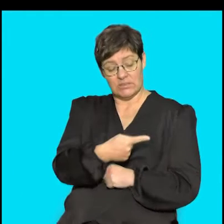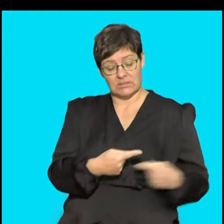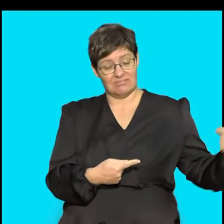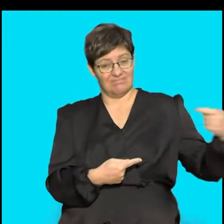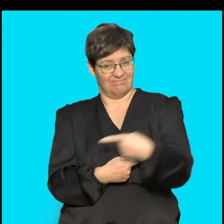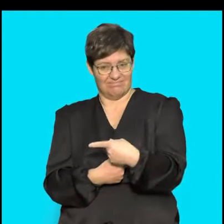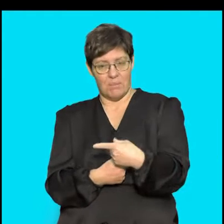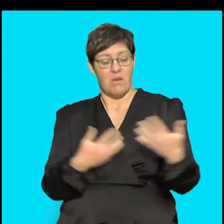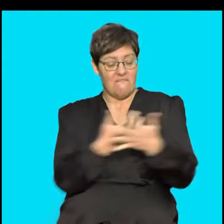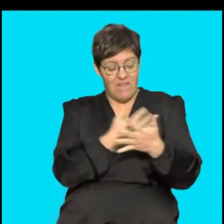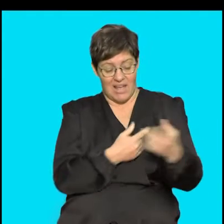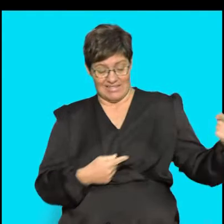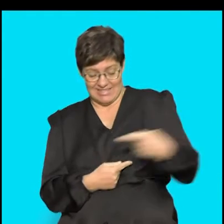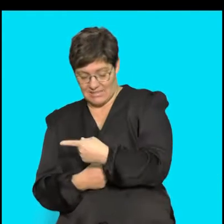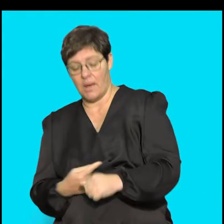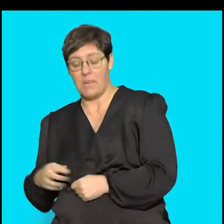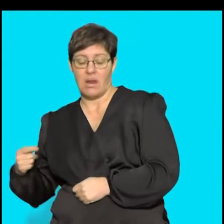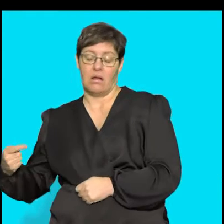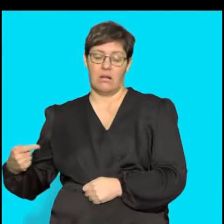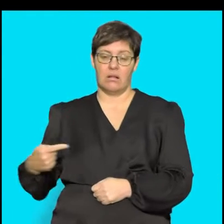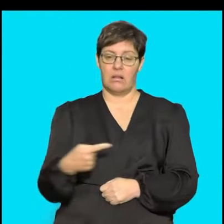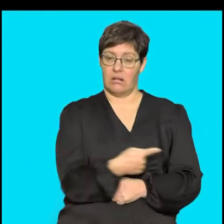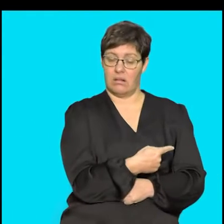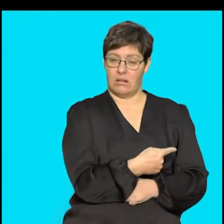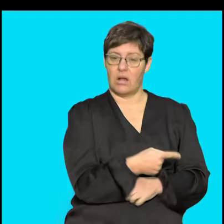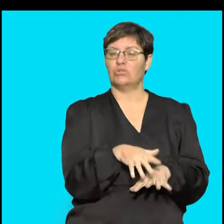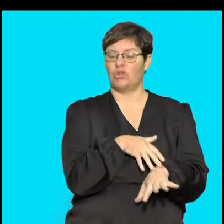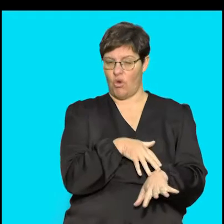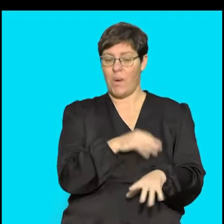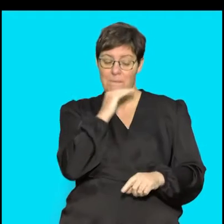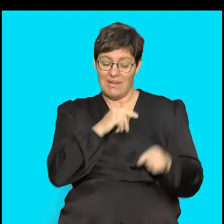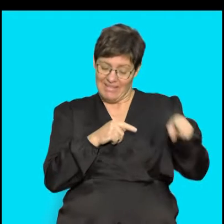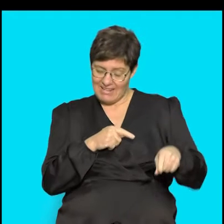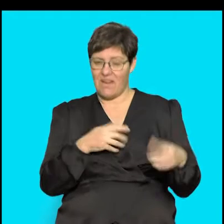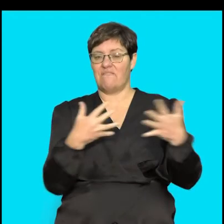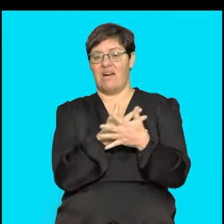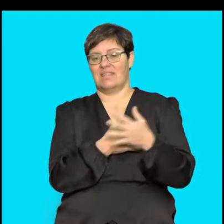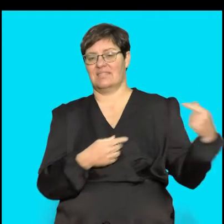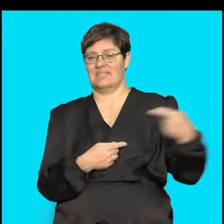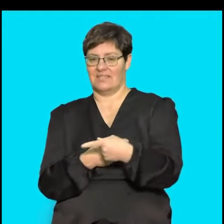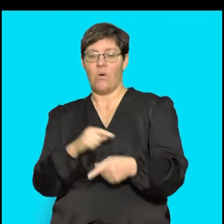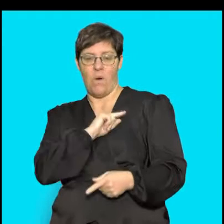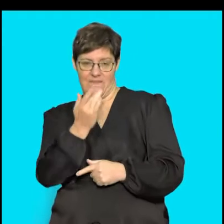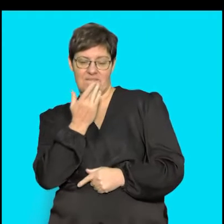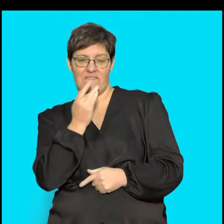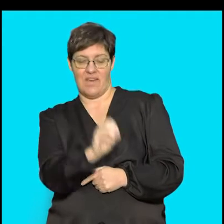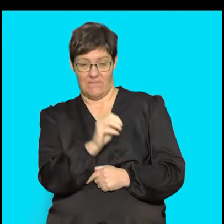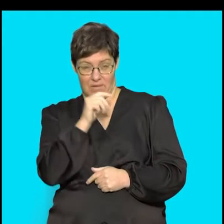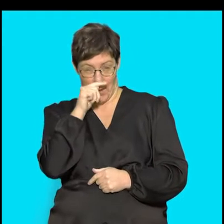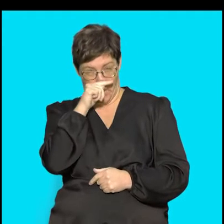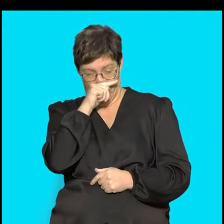the opposite direction. So if I say the forward reaction is favored, then I basically say the forward